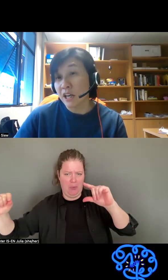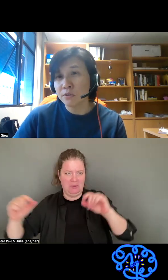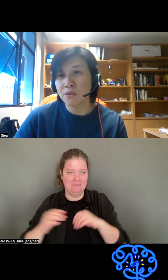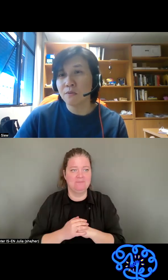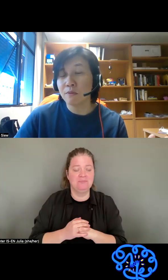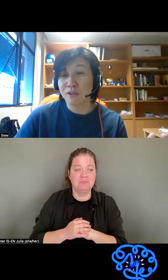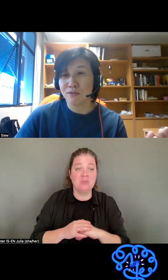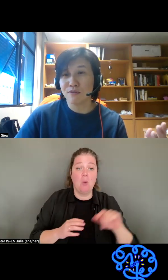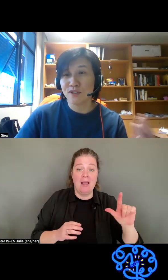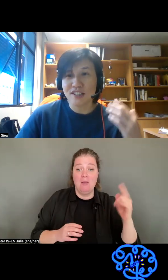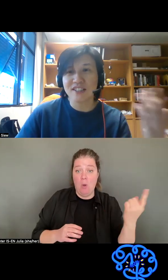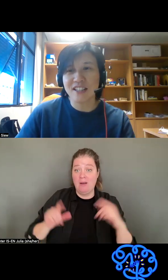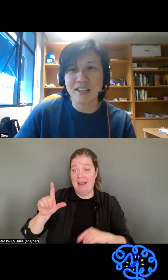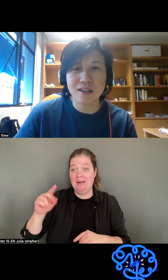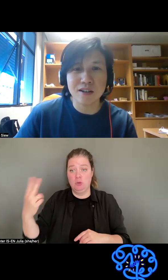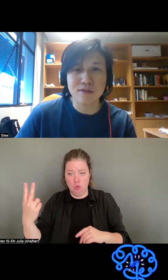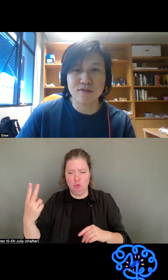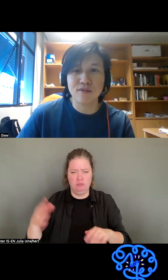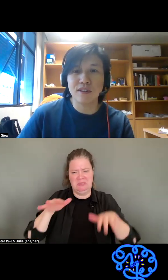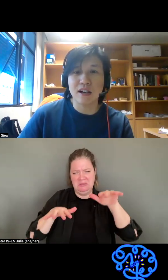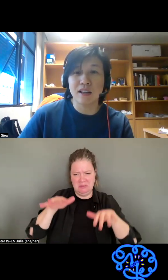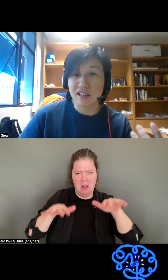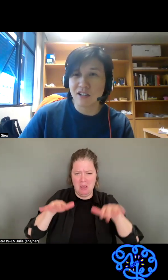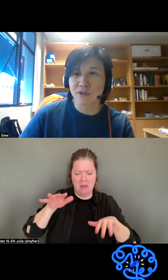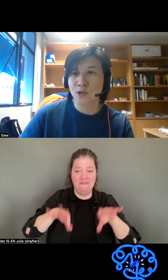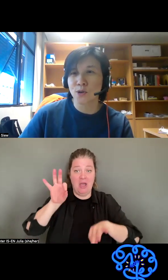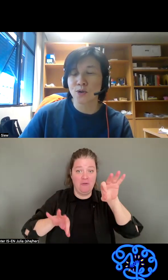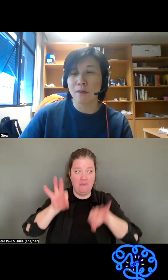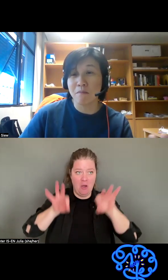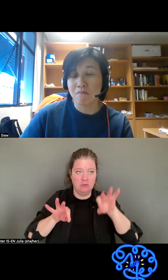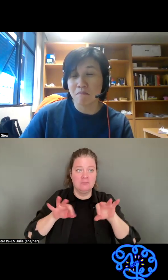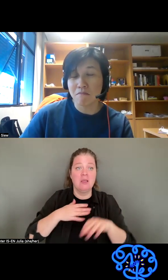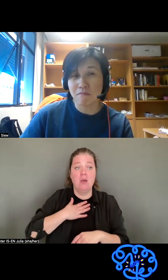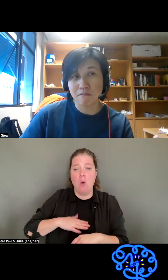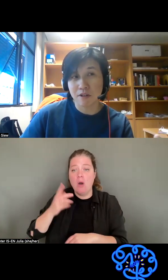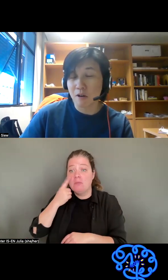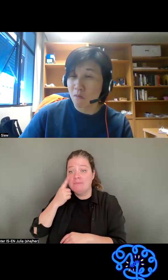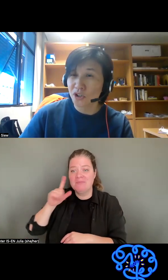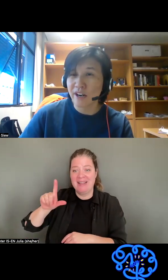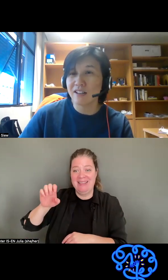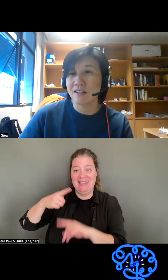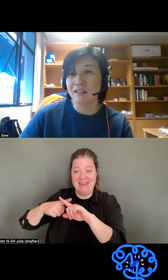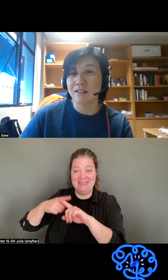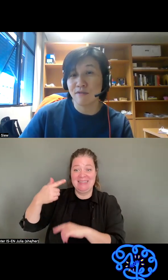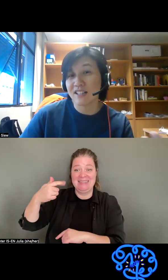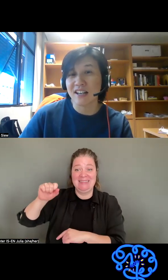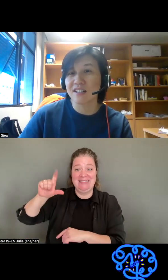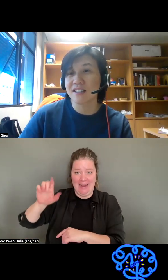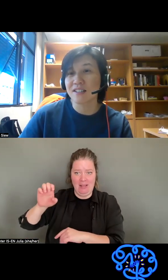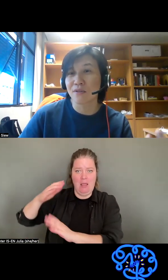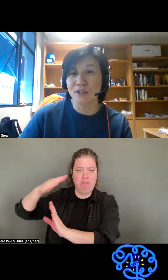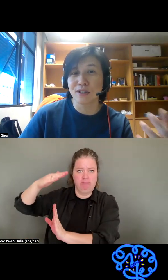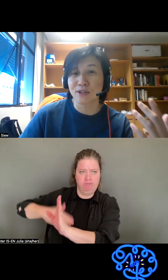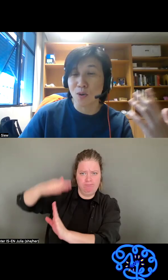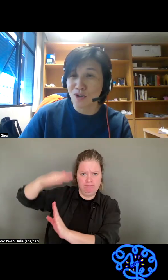for the L2, we want to further see if their Lextel score might kind of moderate the effect